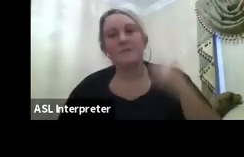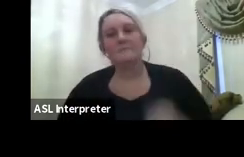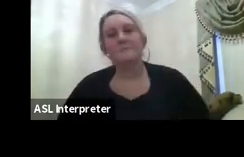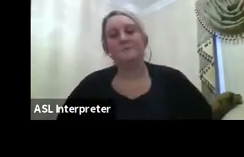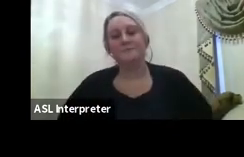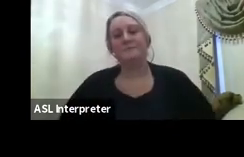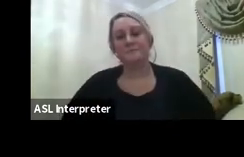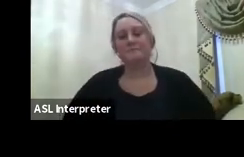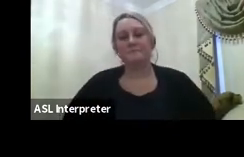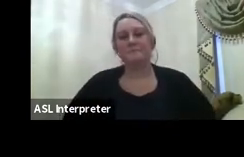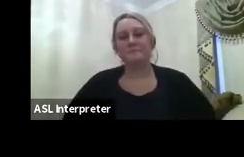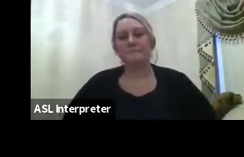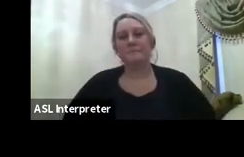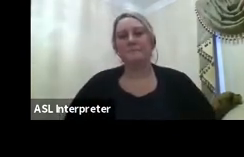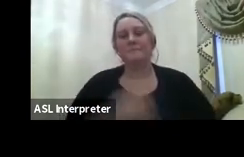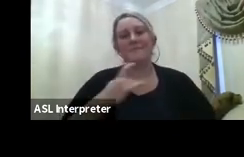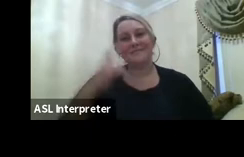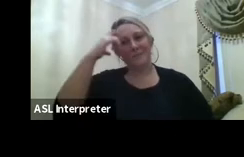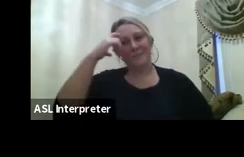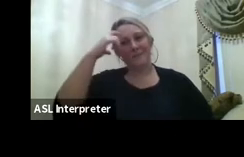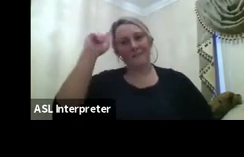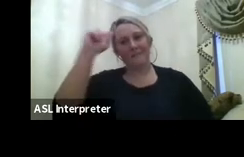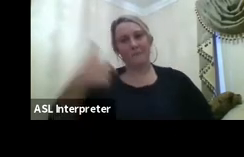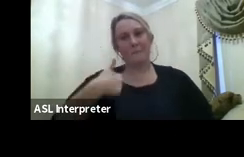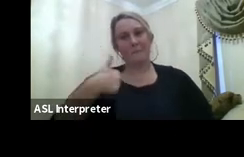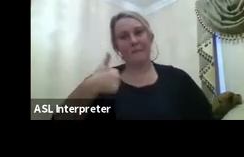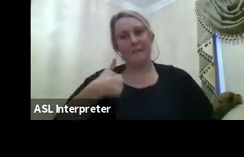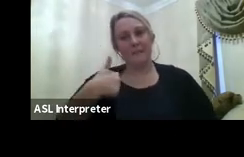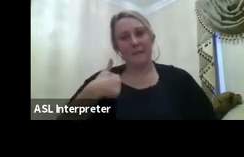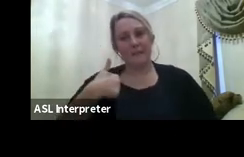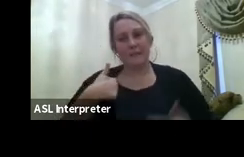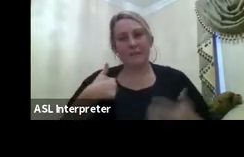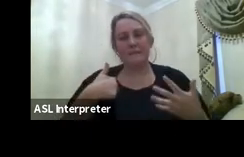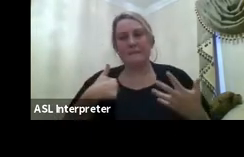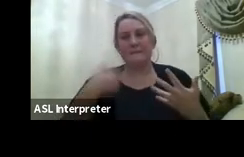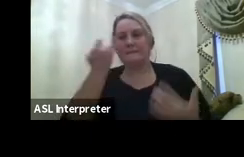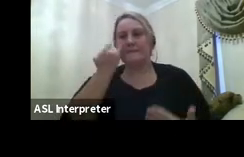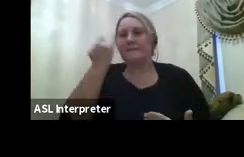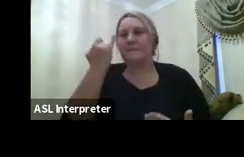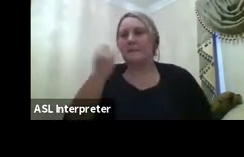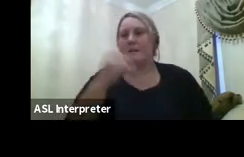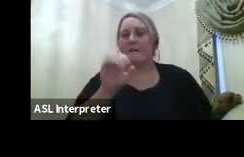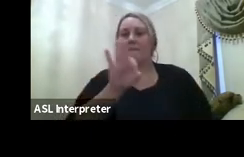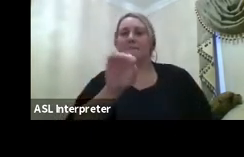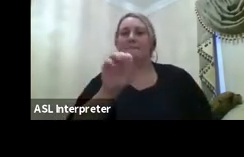part of that is a part of the idea of, um, feminist and, uh, in terms of a larger